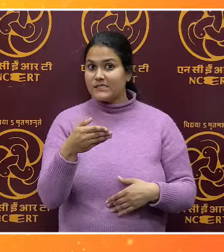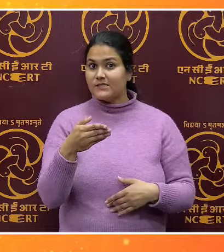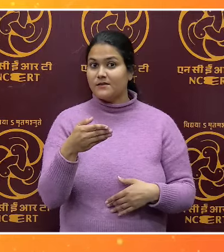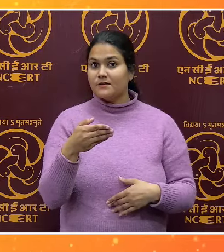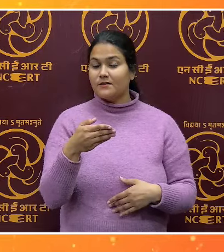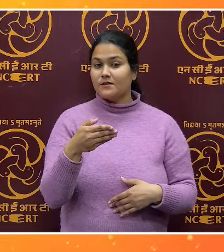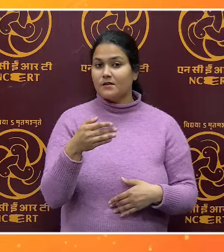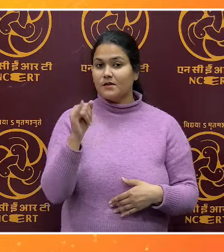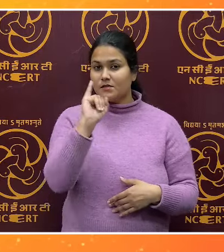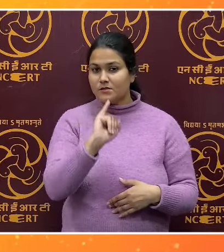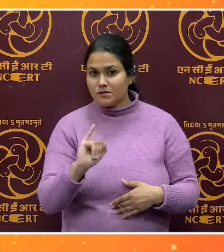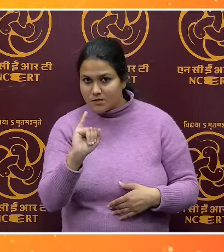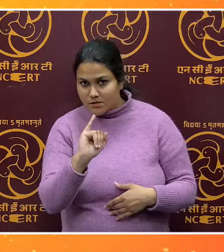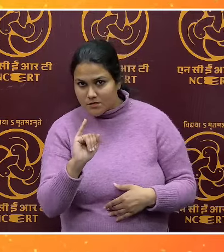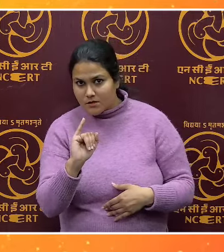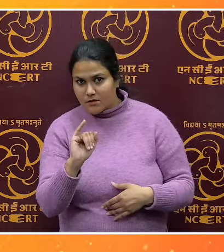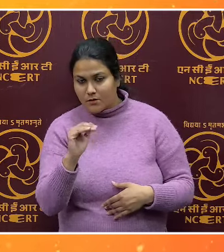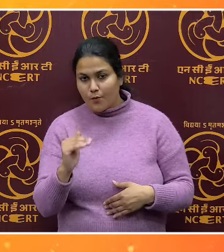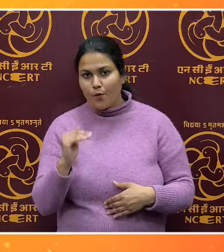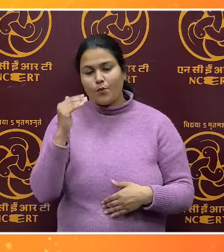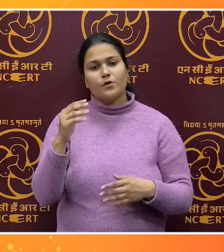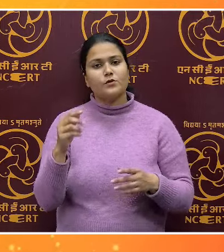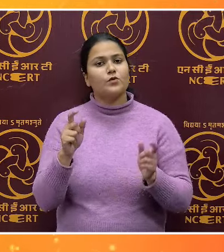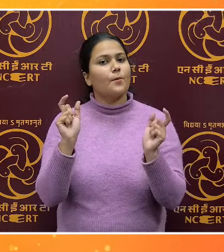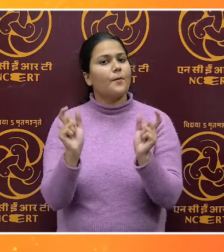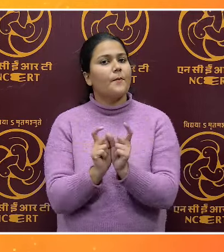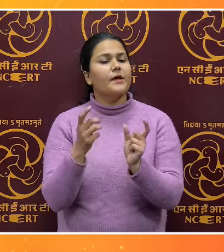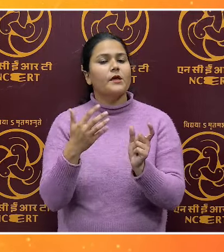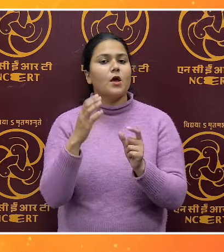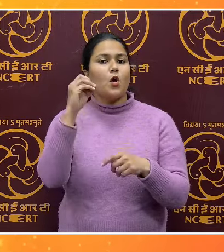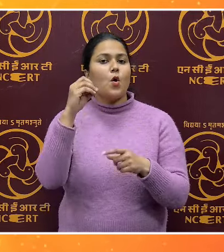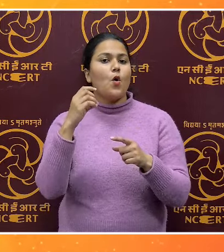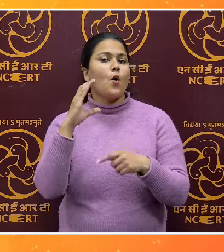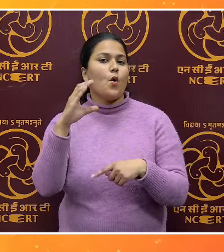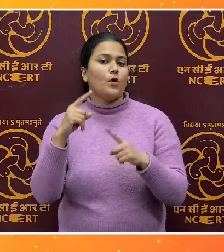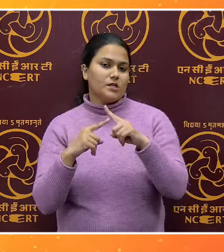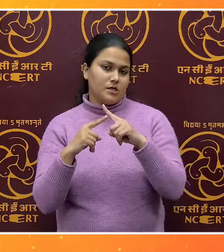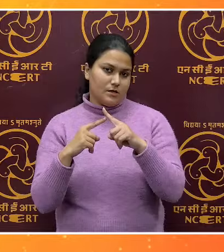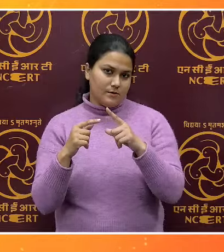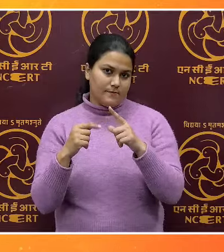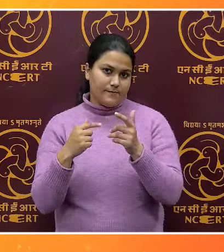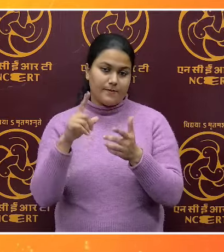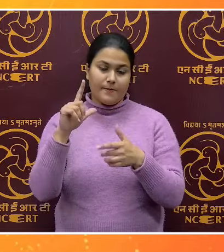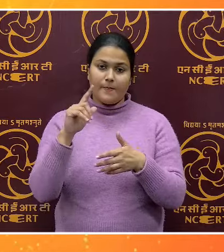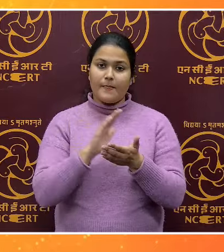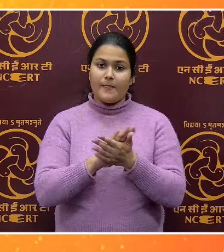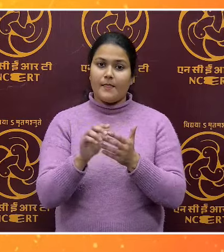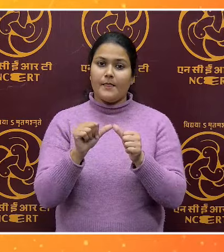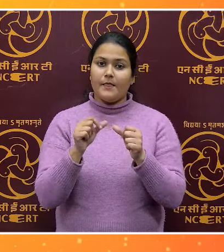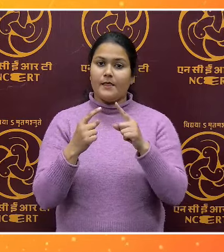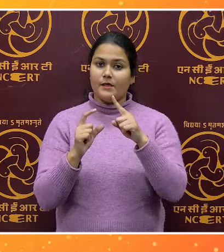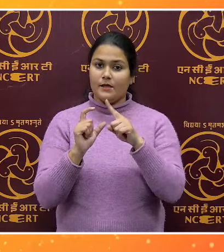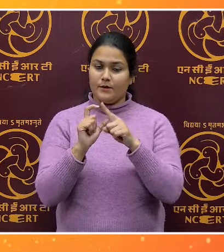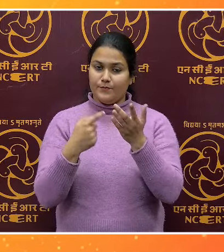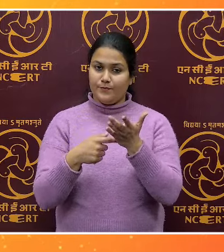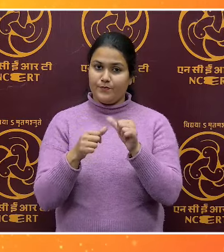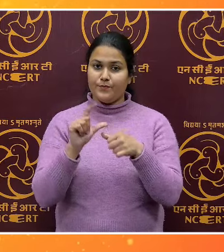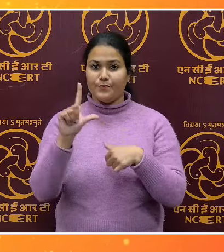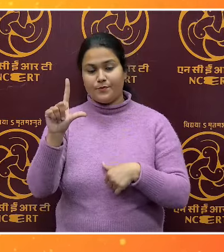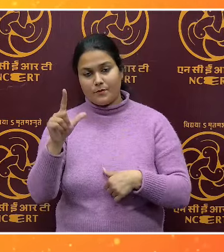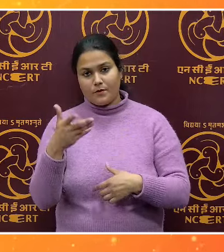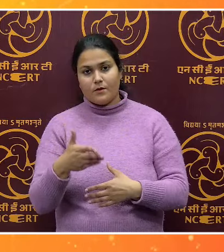Coordination number 6, geometry will be octahedral. Coordination number 4, we have to look about the nature of the